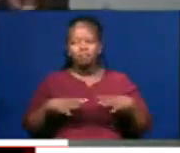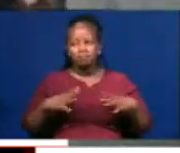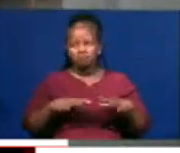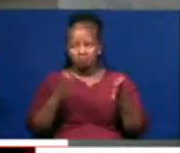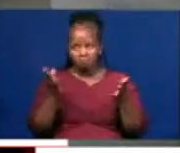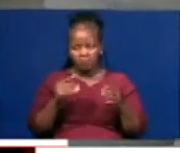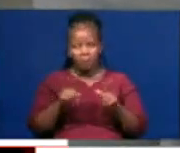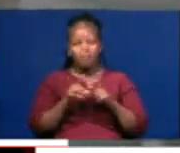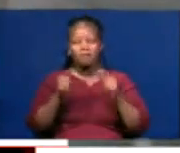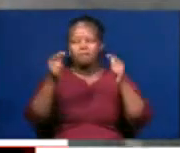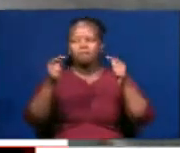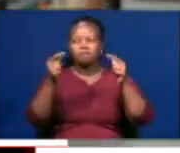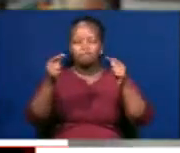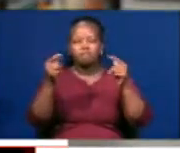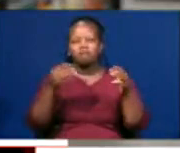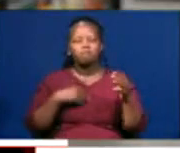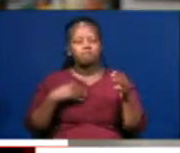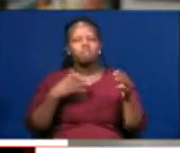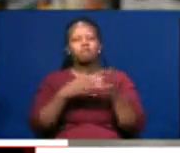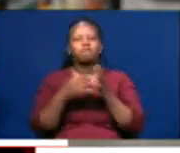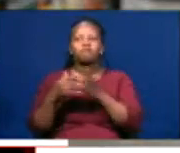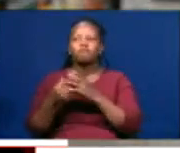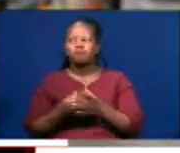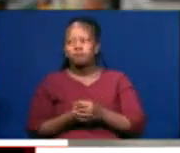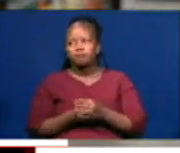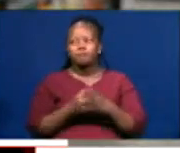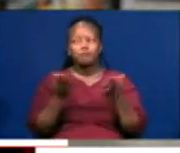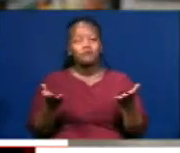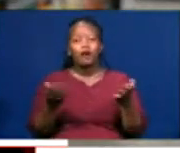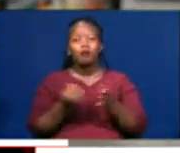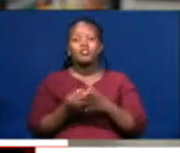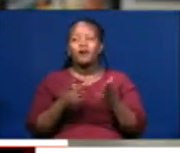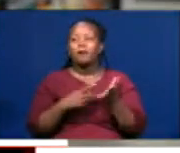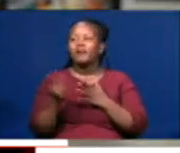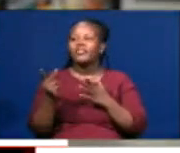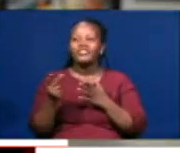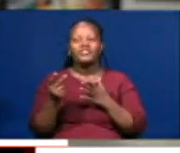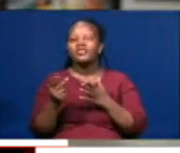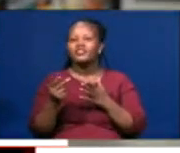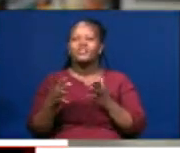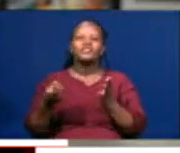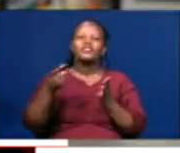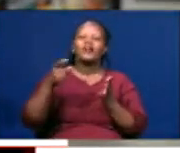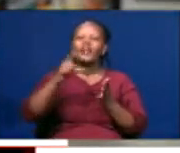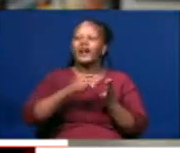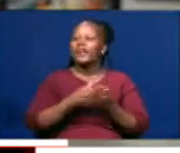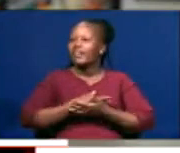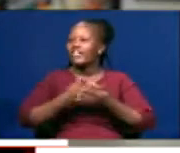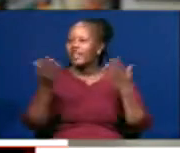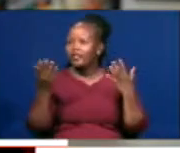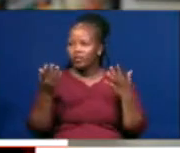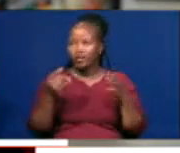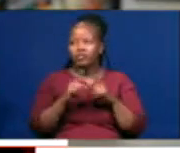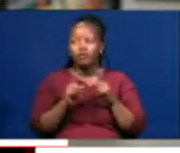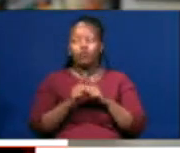have subjected them to losses. Prices are generally higher across the globe, and it would be very, very difficult for the government to actually land